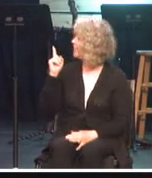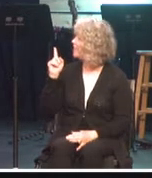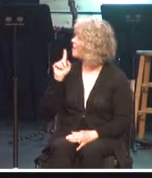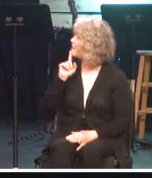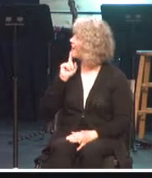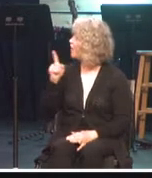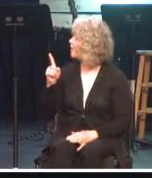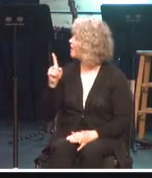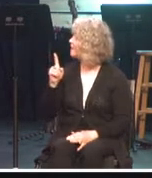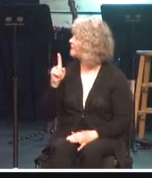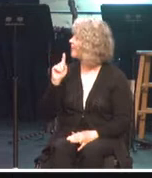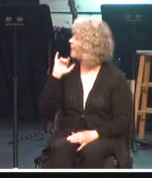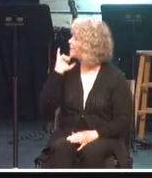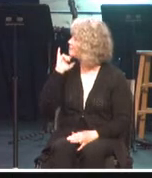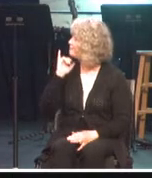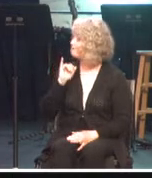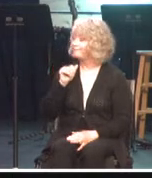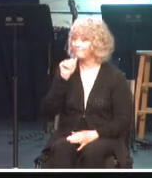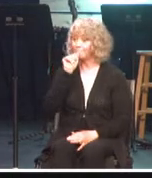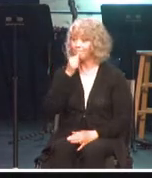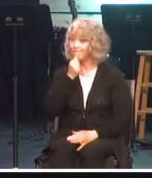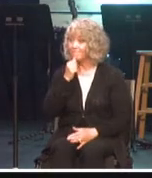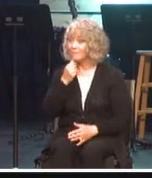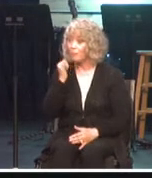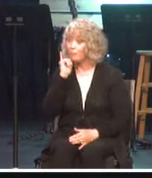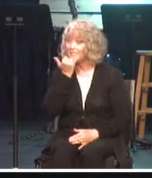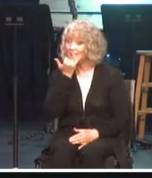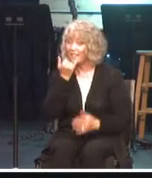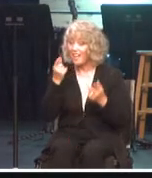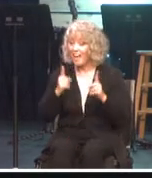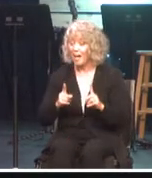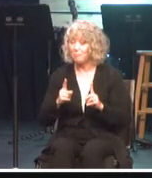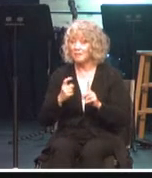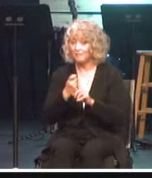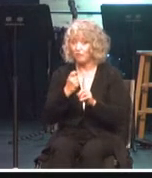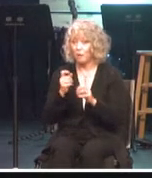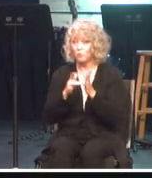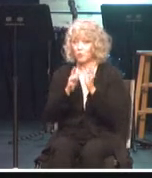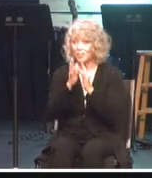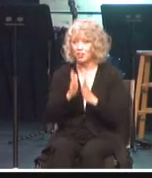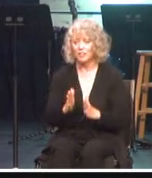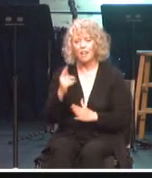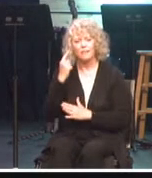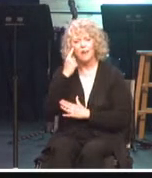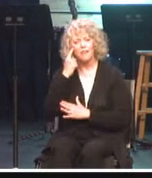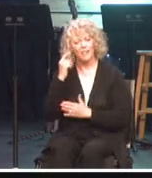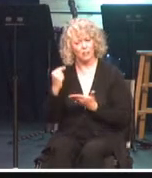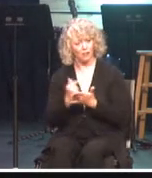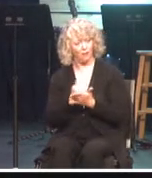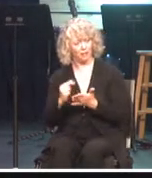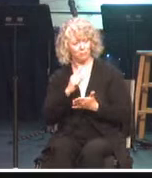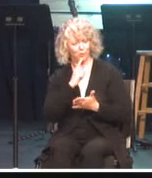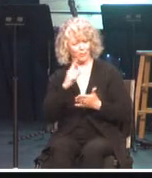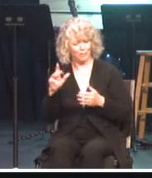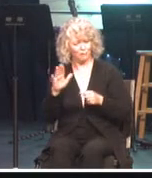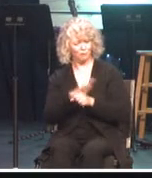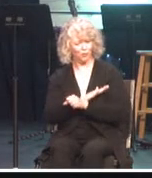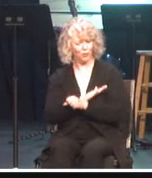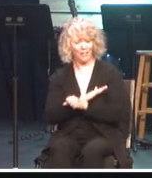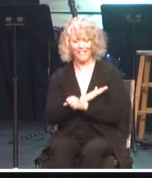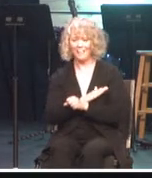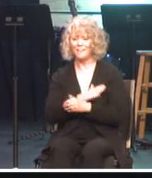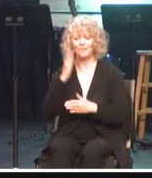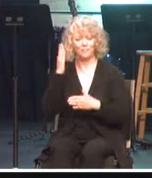costly mistake made by Christians who view the gospel as something that has fully served out